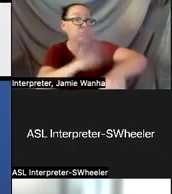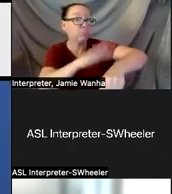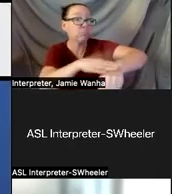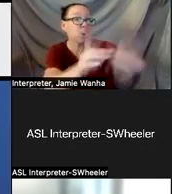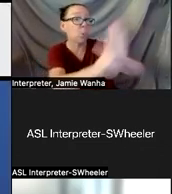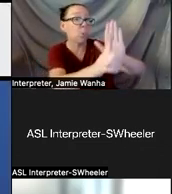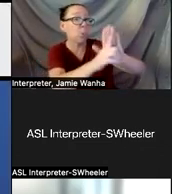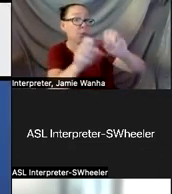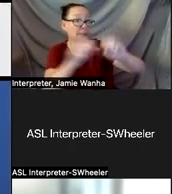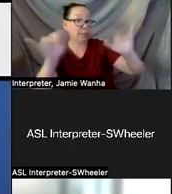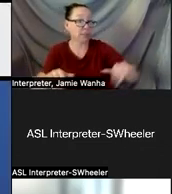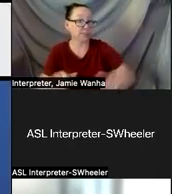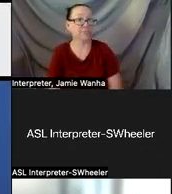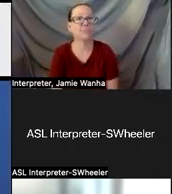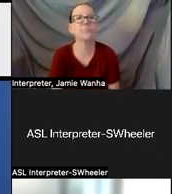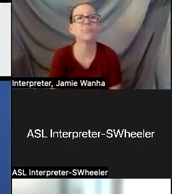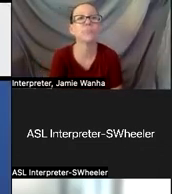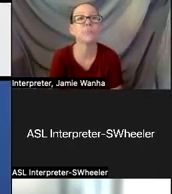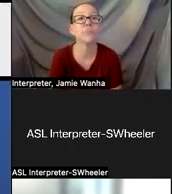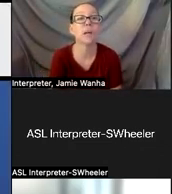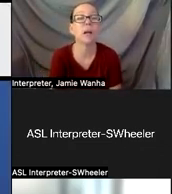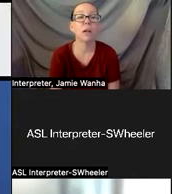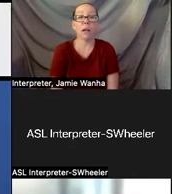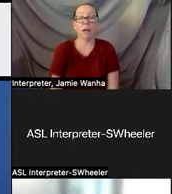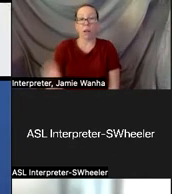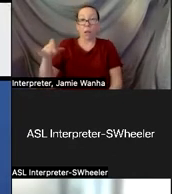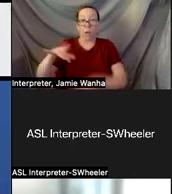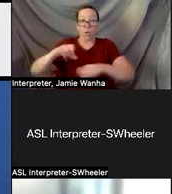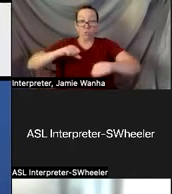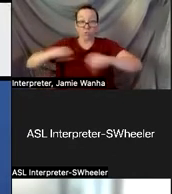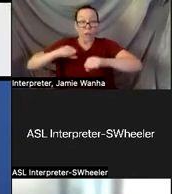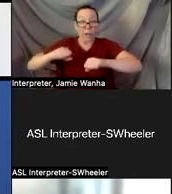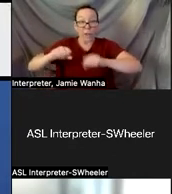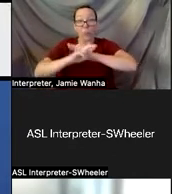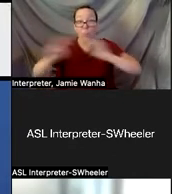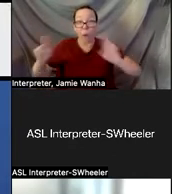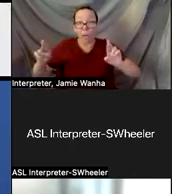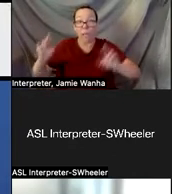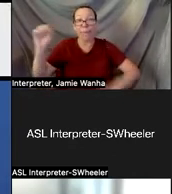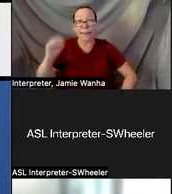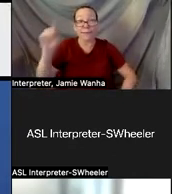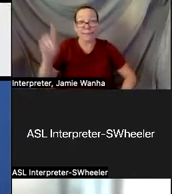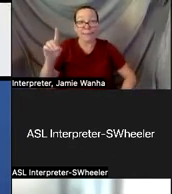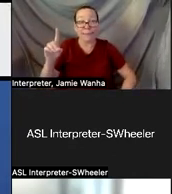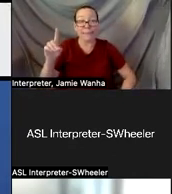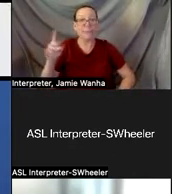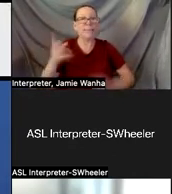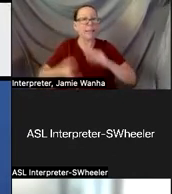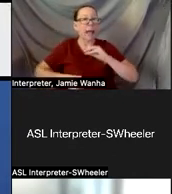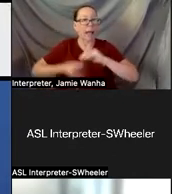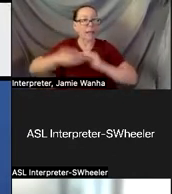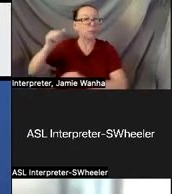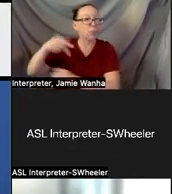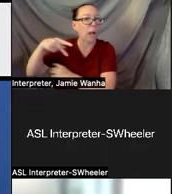next slide. So the Shake Ready SD was added to the mobile app last year, and it uses the USGS